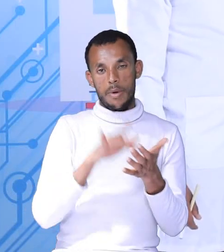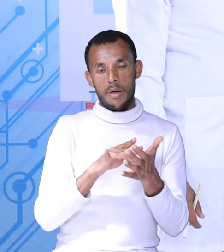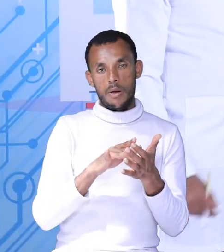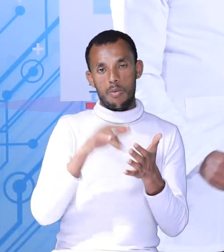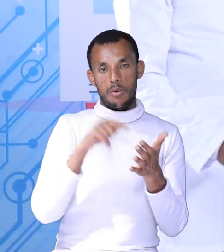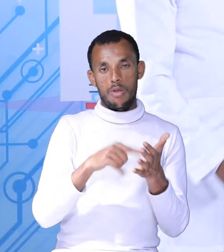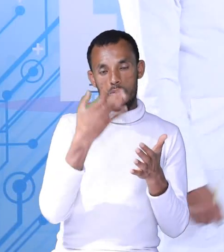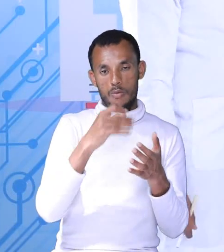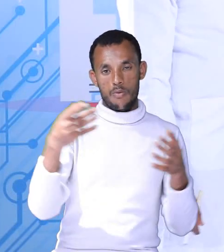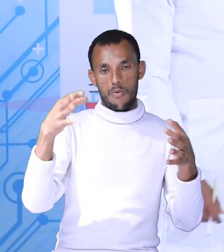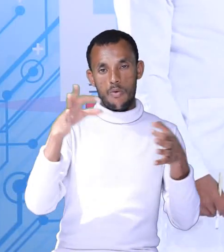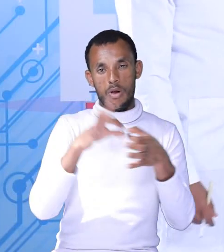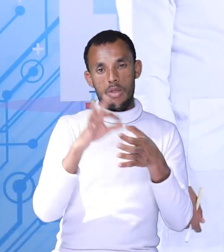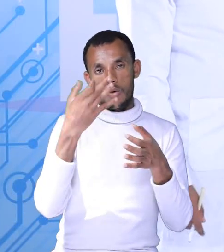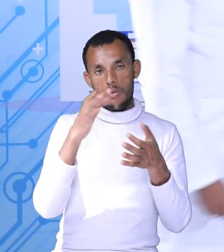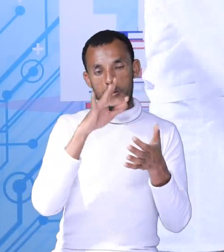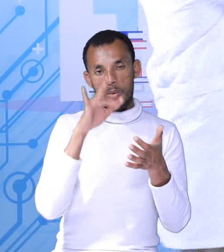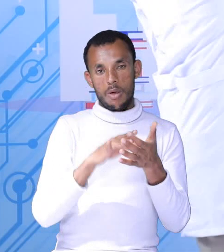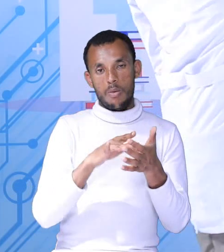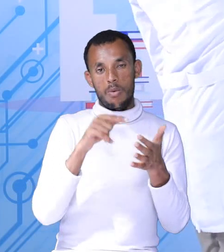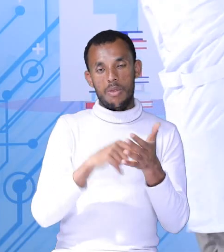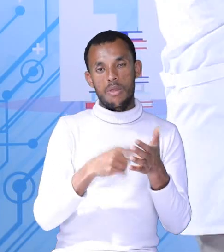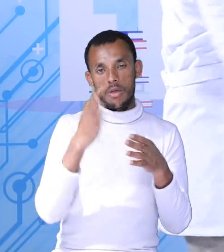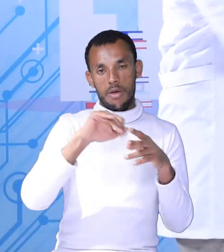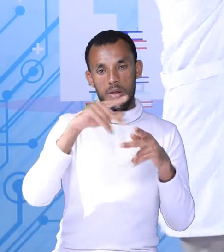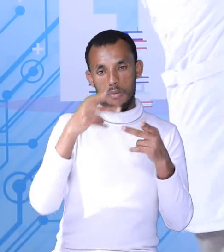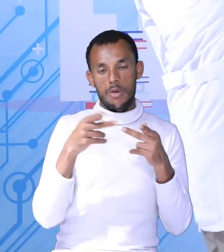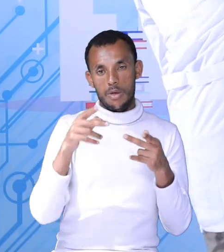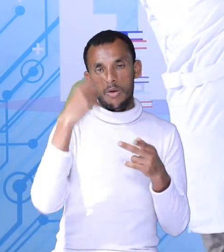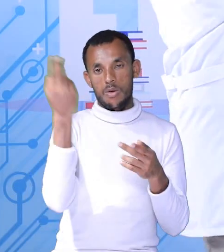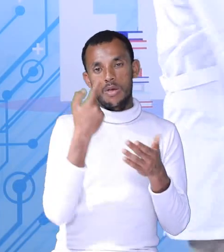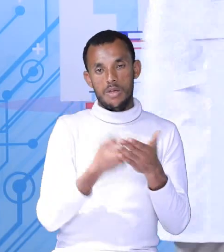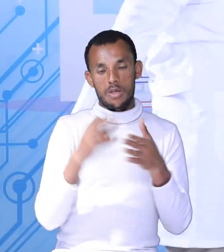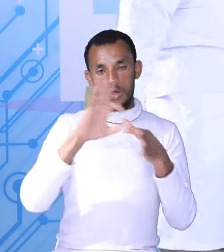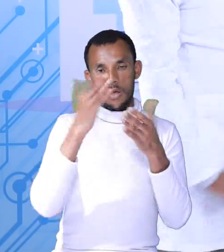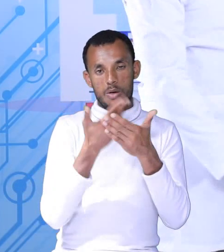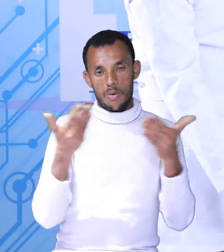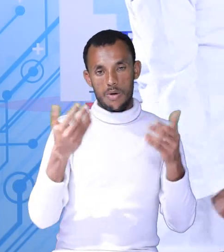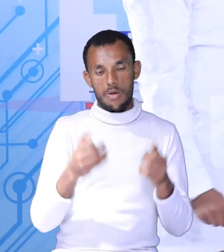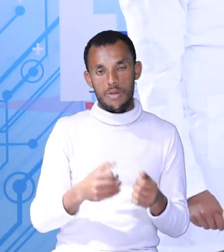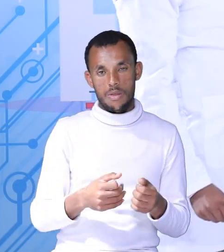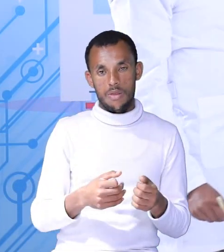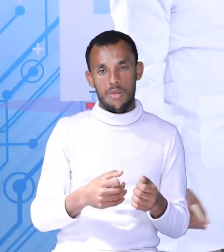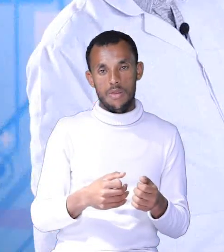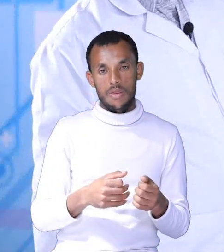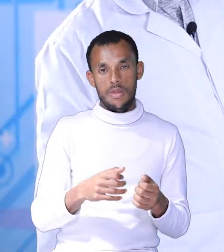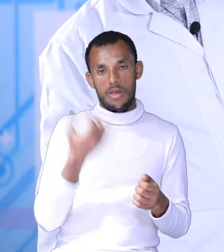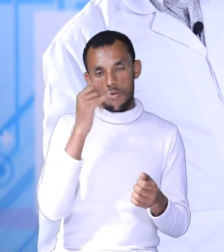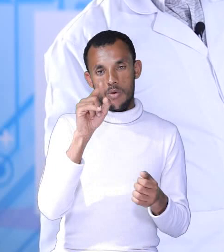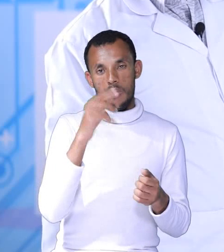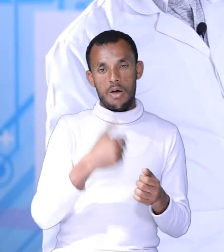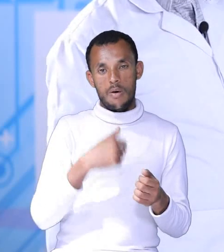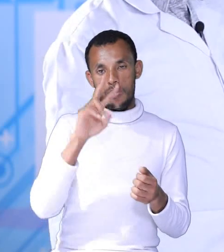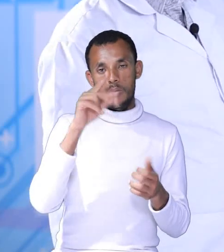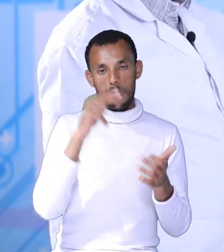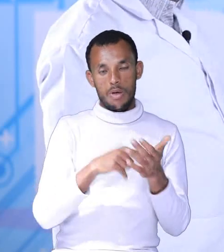coordinate of midpoint in space using this equation. If we have 2 points